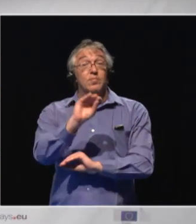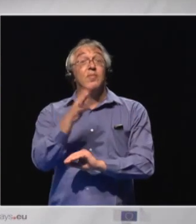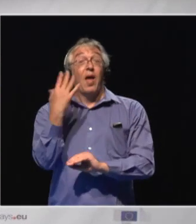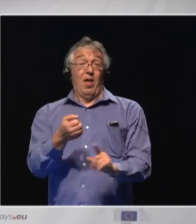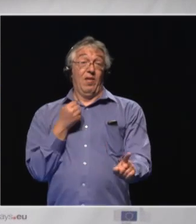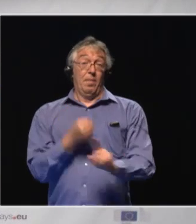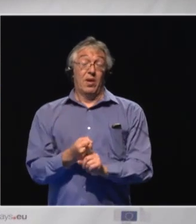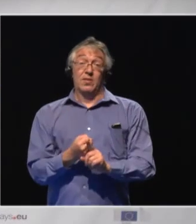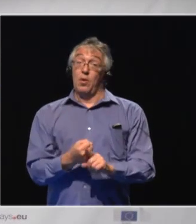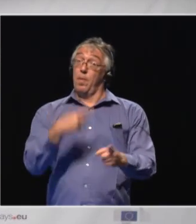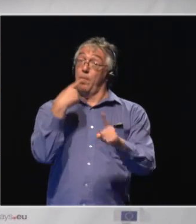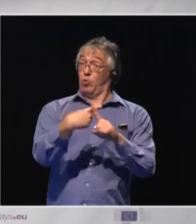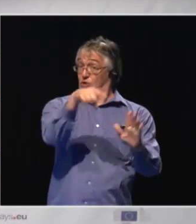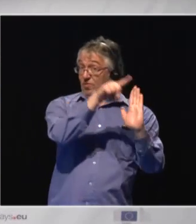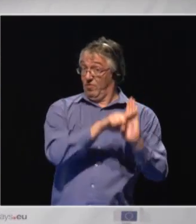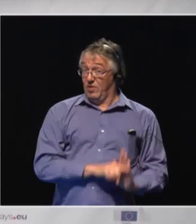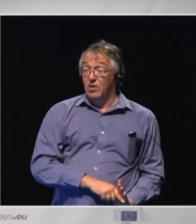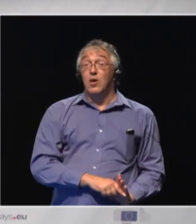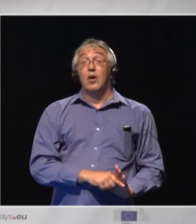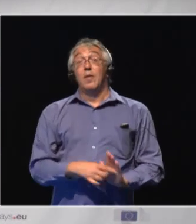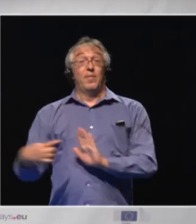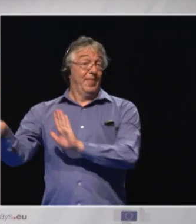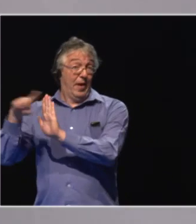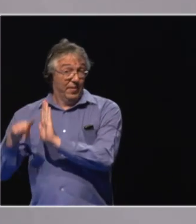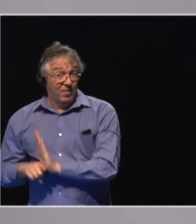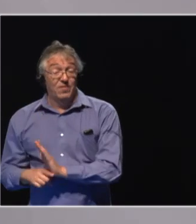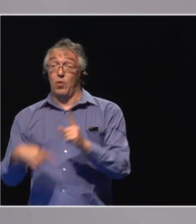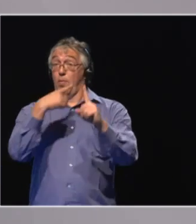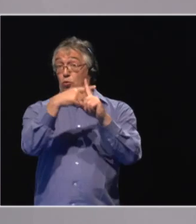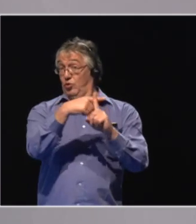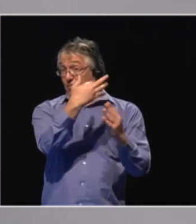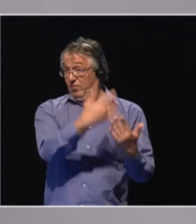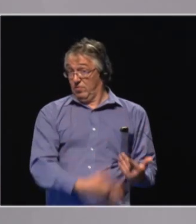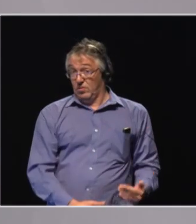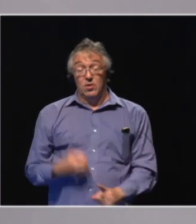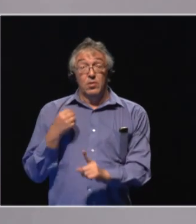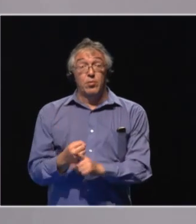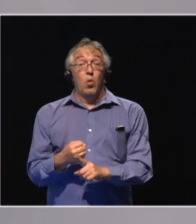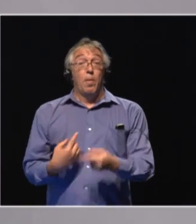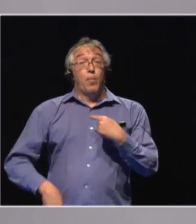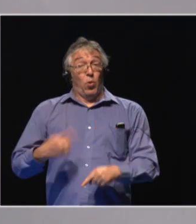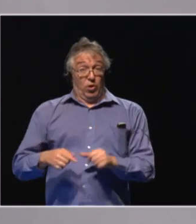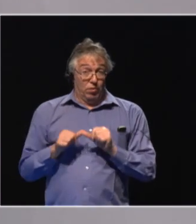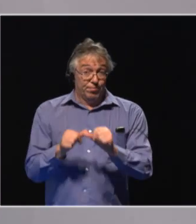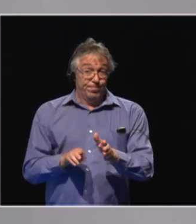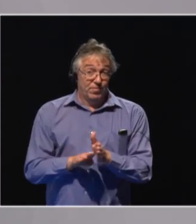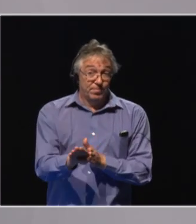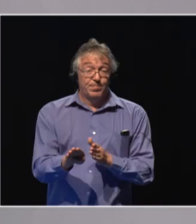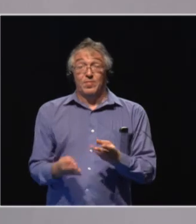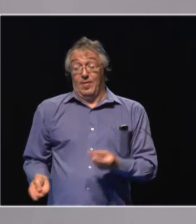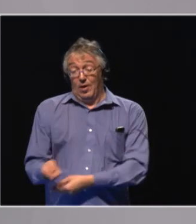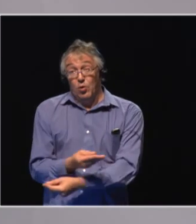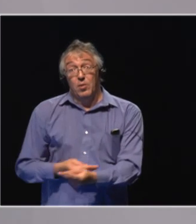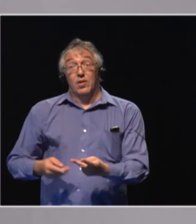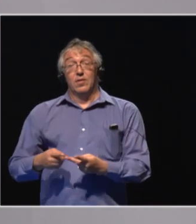negative terms on the progress towards sustainable economic and social development, and